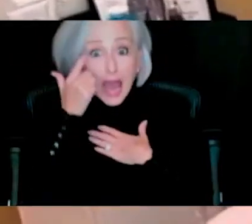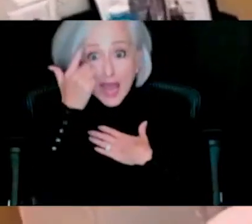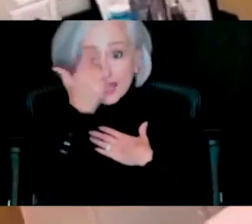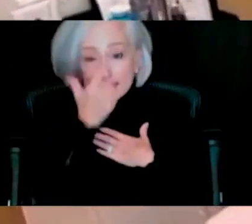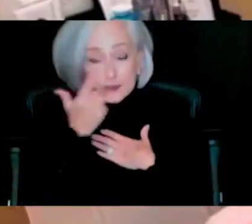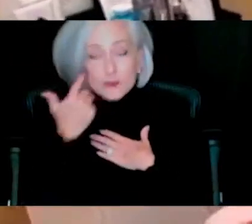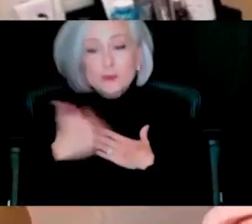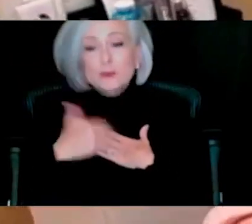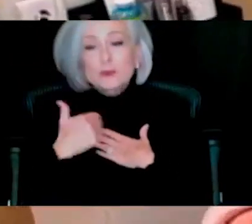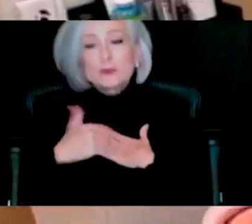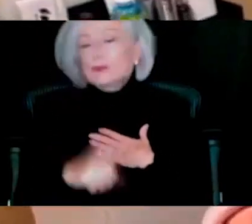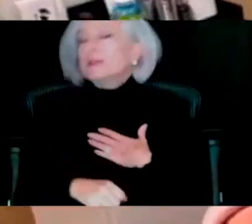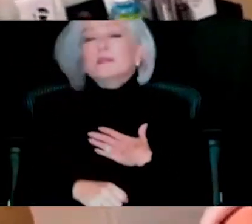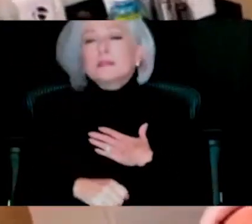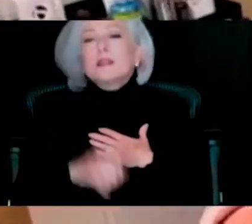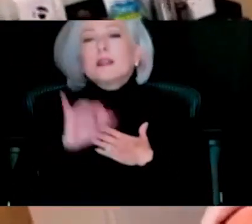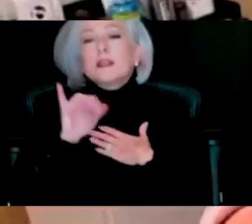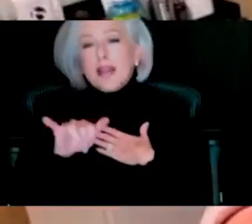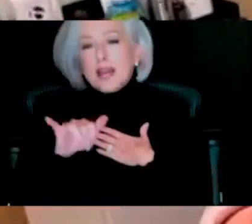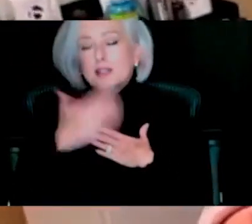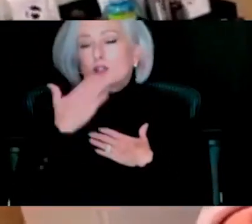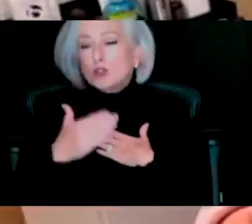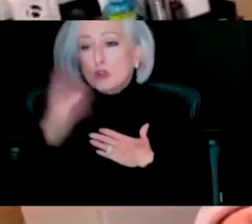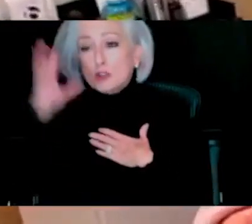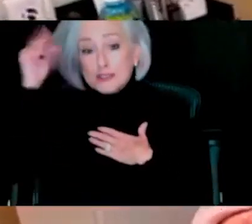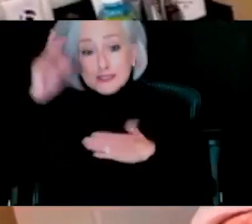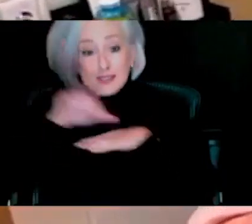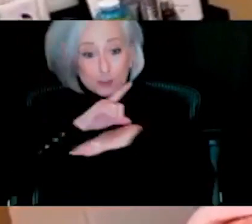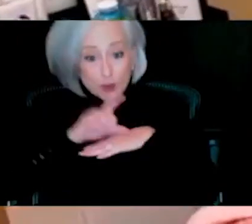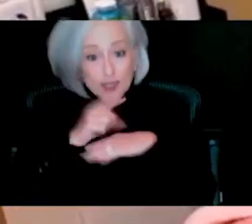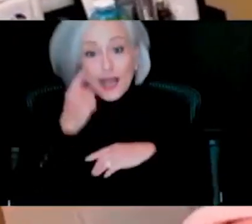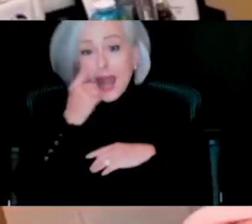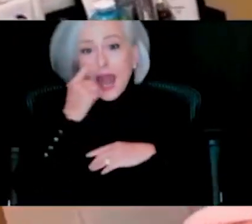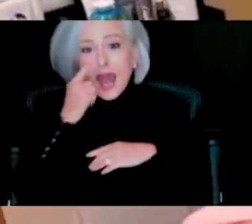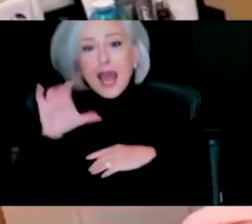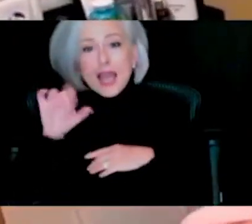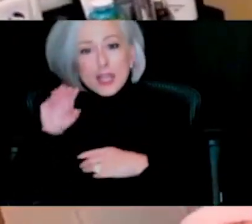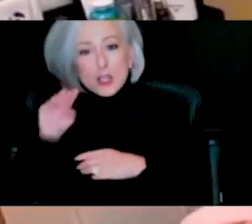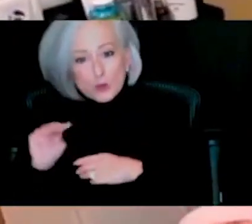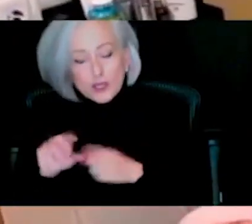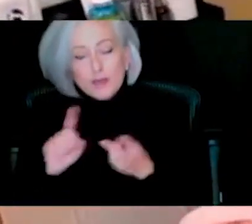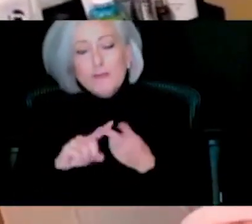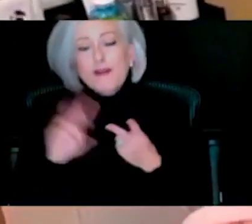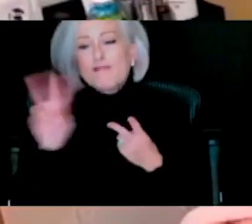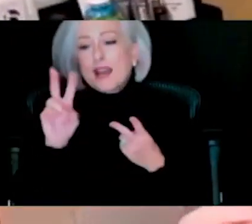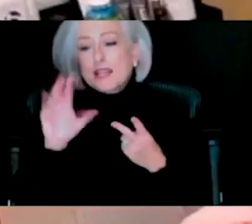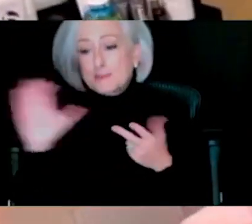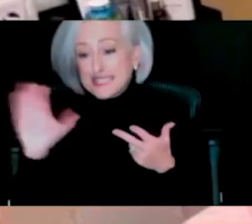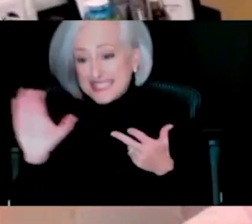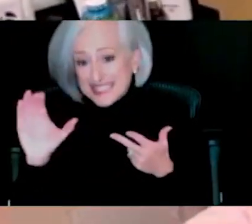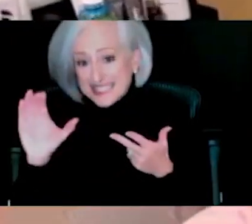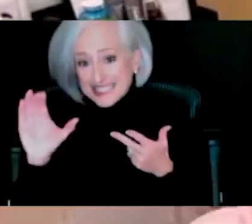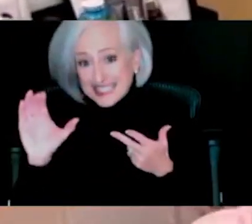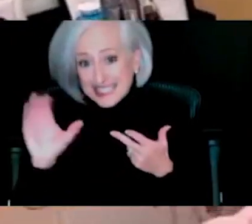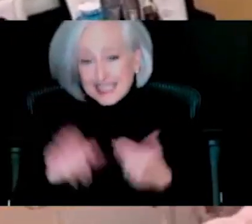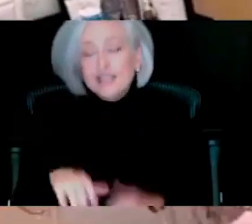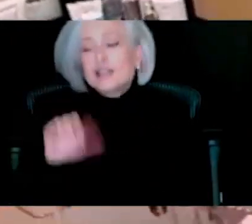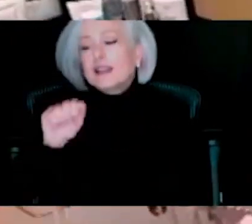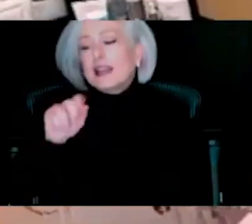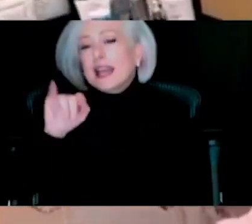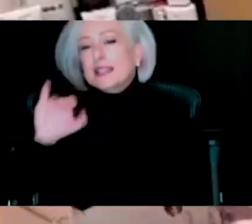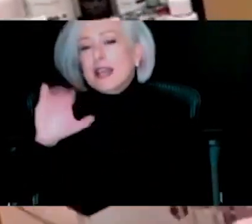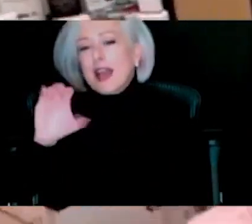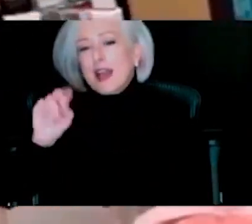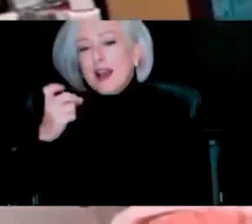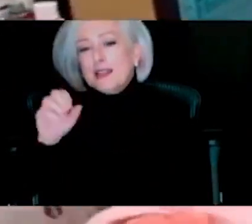say invest in a good sunscreen, eye cream, good vitamin C, great antioxidant.